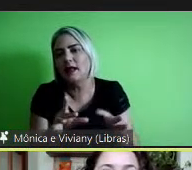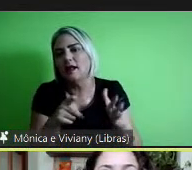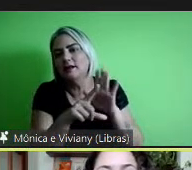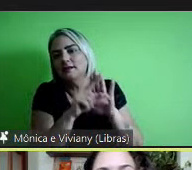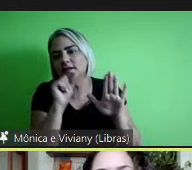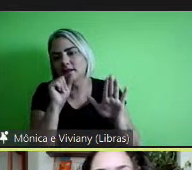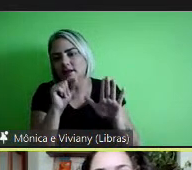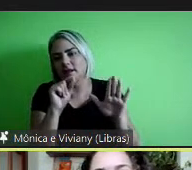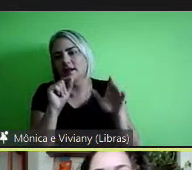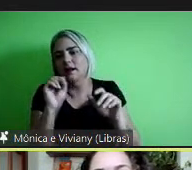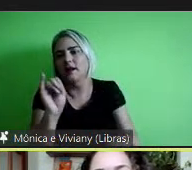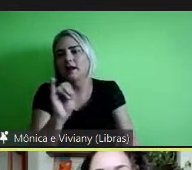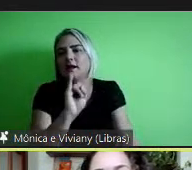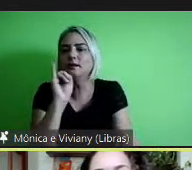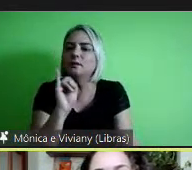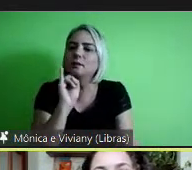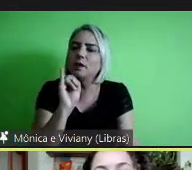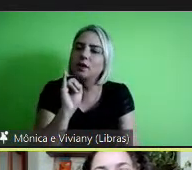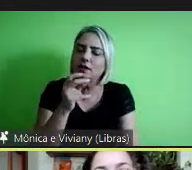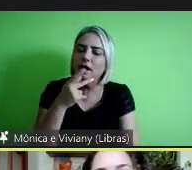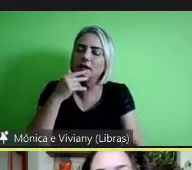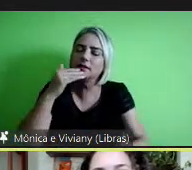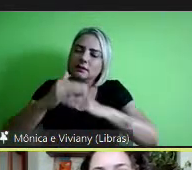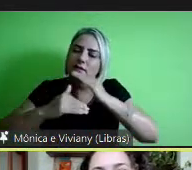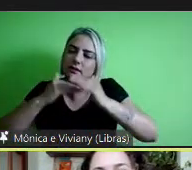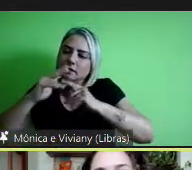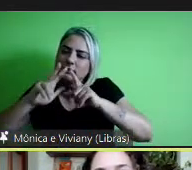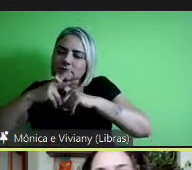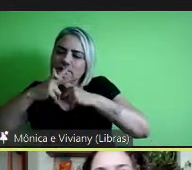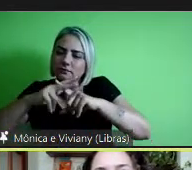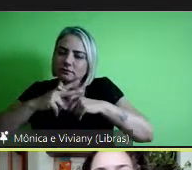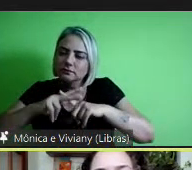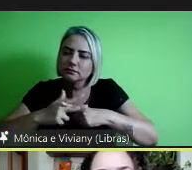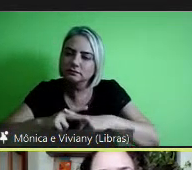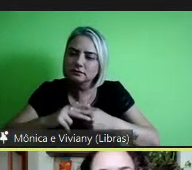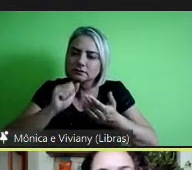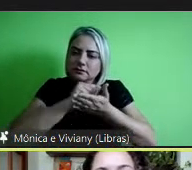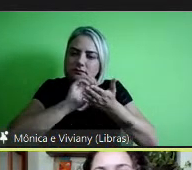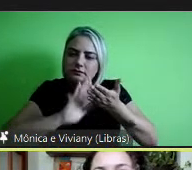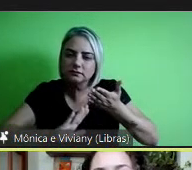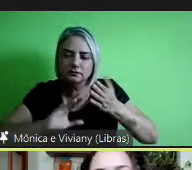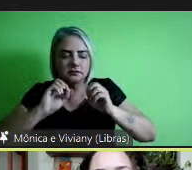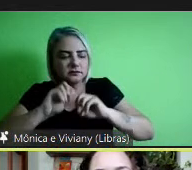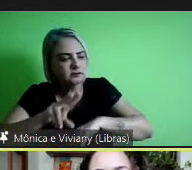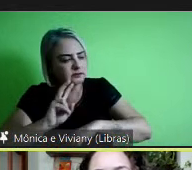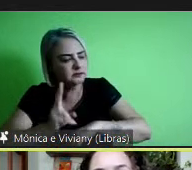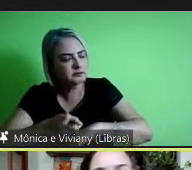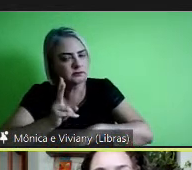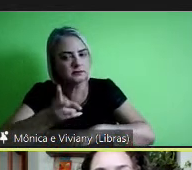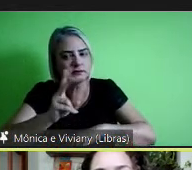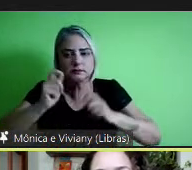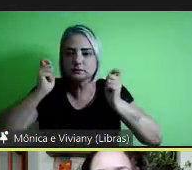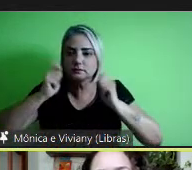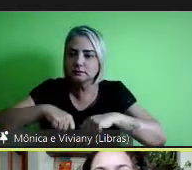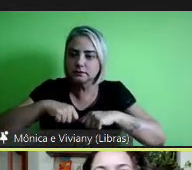we did have to highlight this. It's important to say that developing tools and